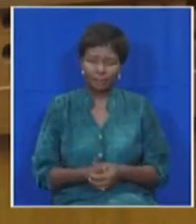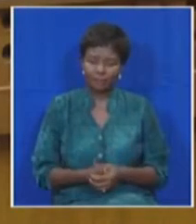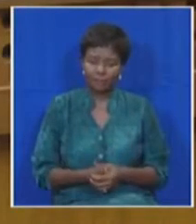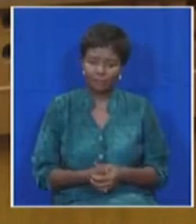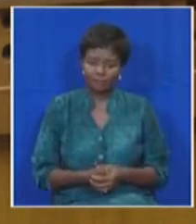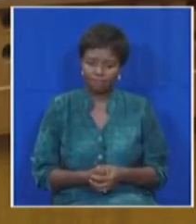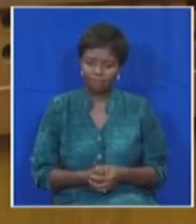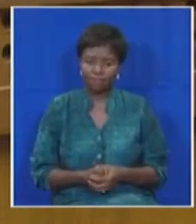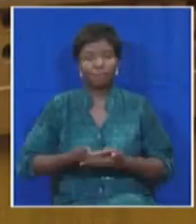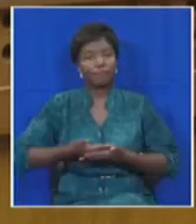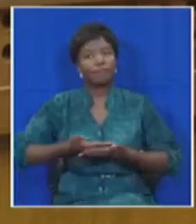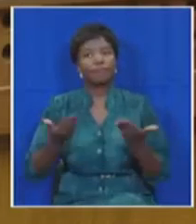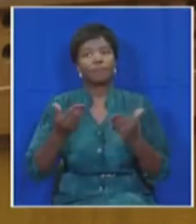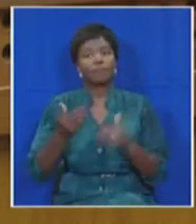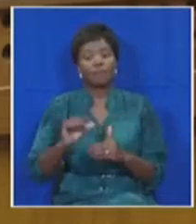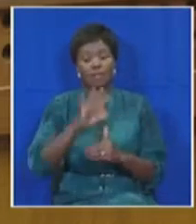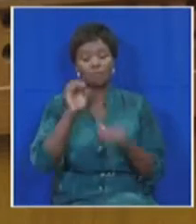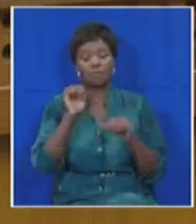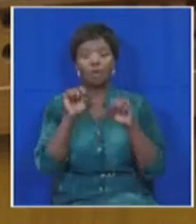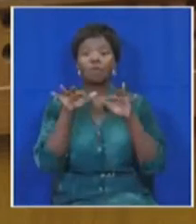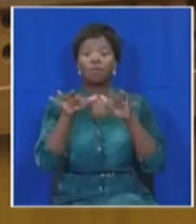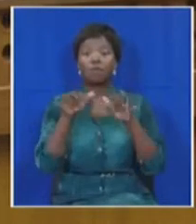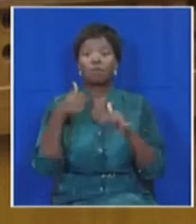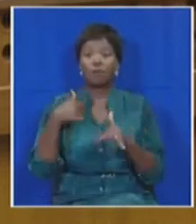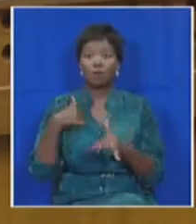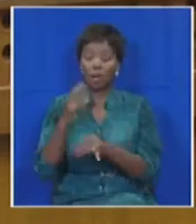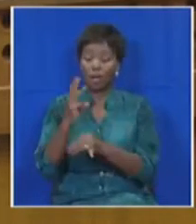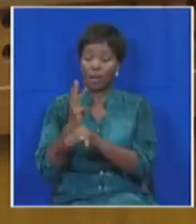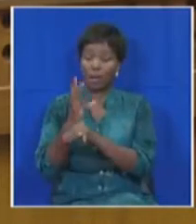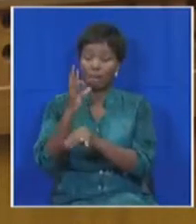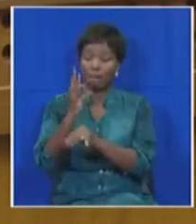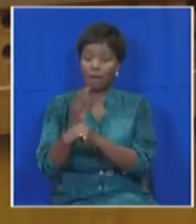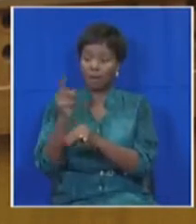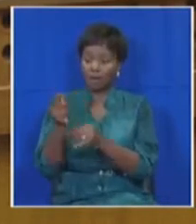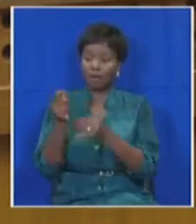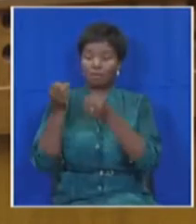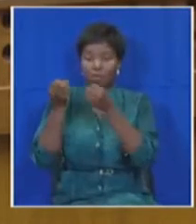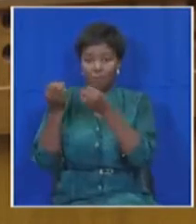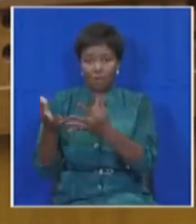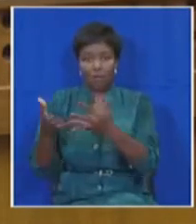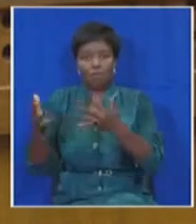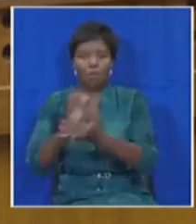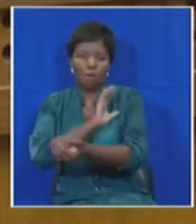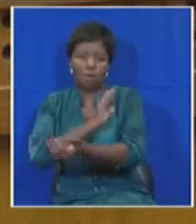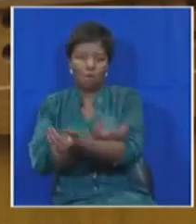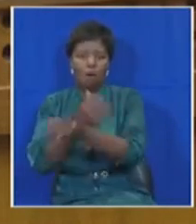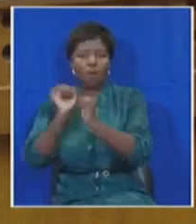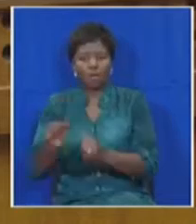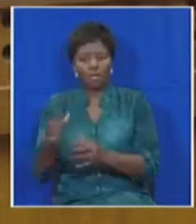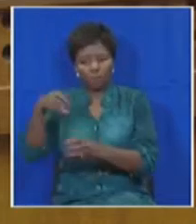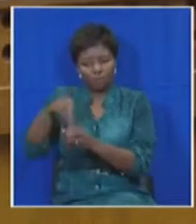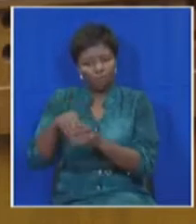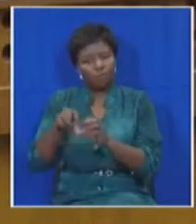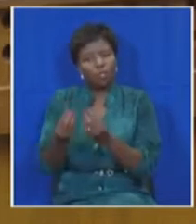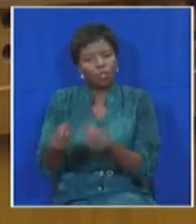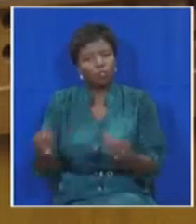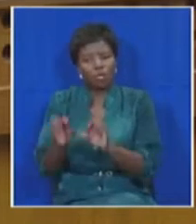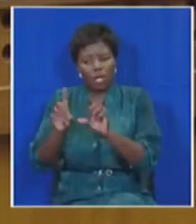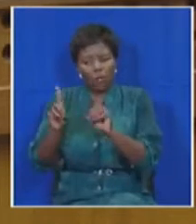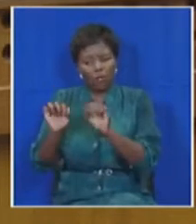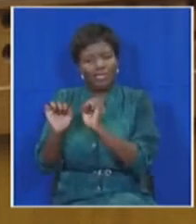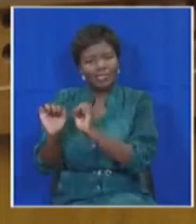Fellow South Africans, we will give parents a greater say over their children's education by exploring the feasibility of